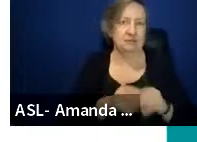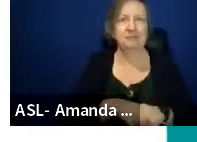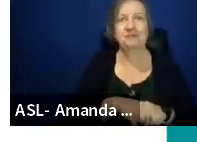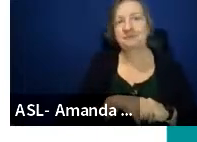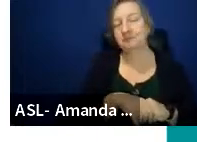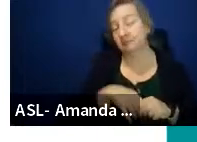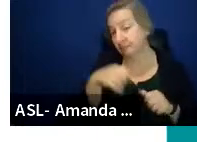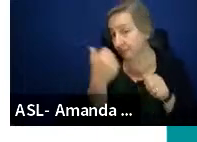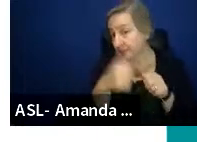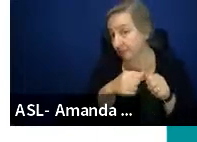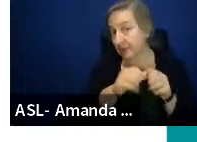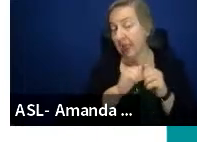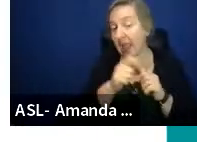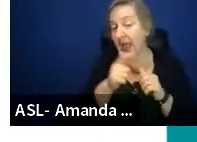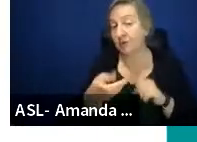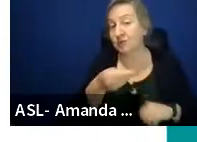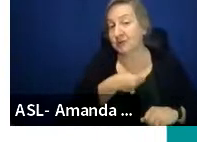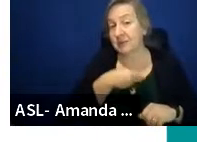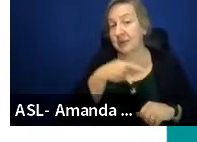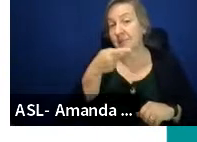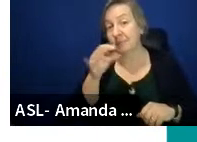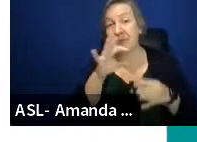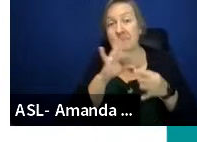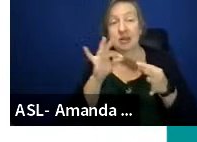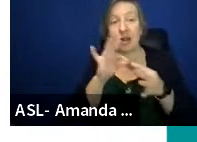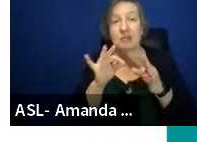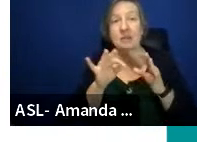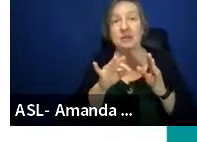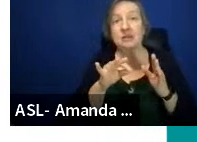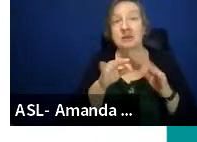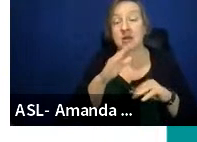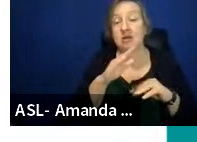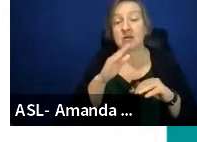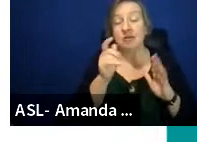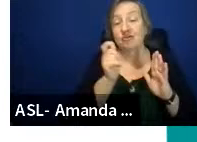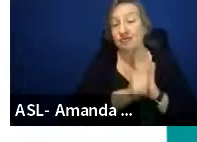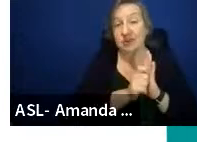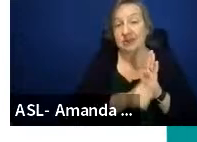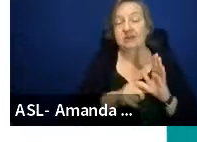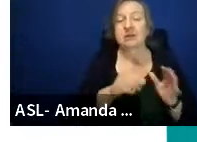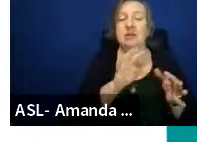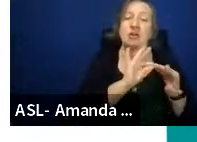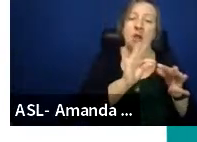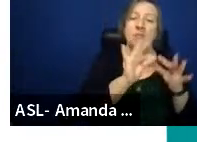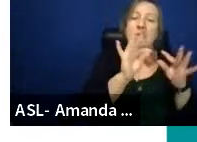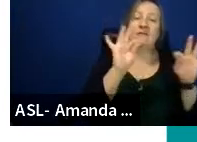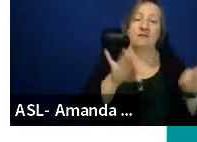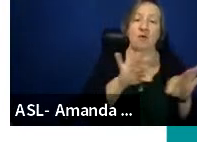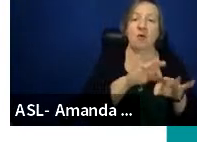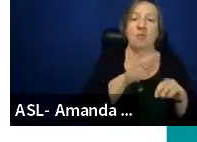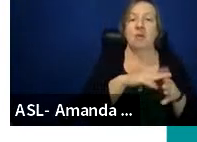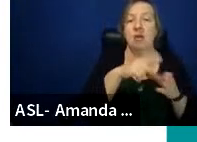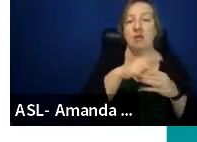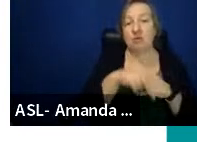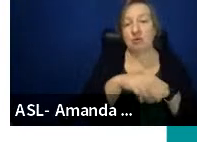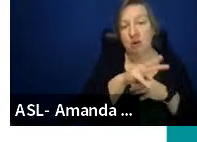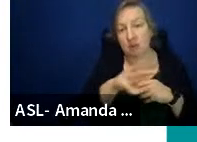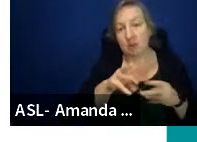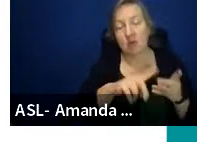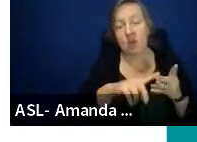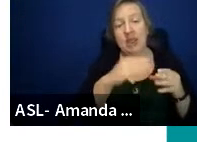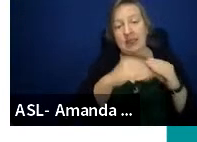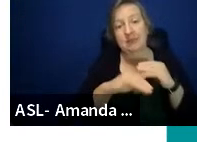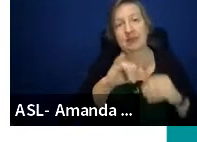Reminder as to how you can submit public comment via written form. Fill out the comment form on the program website or email your comments to